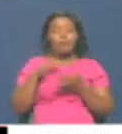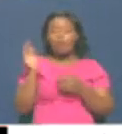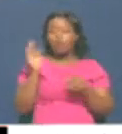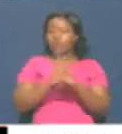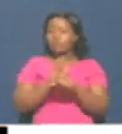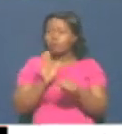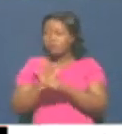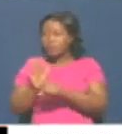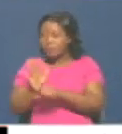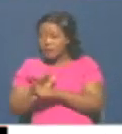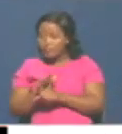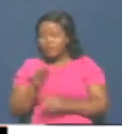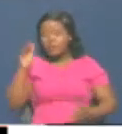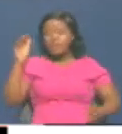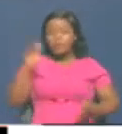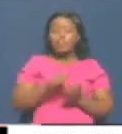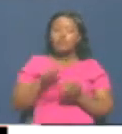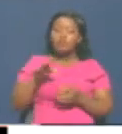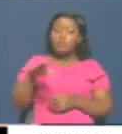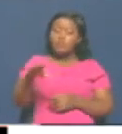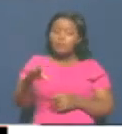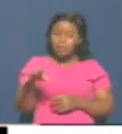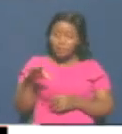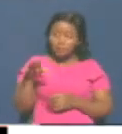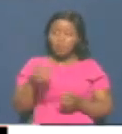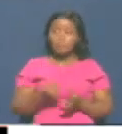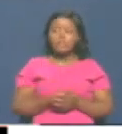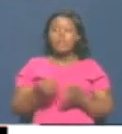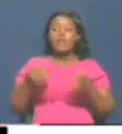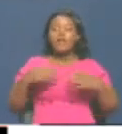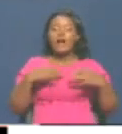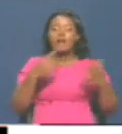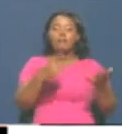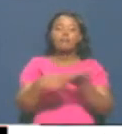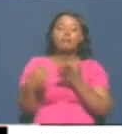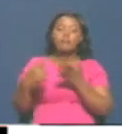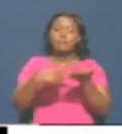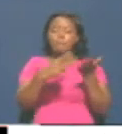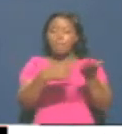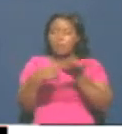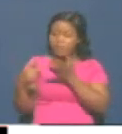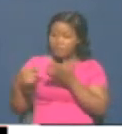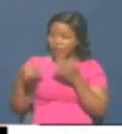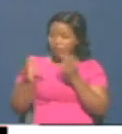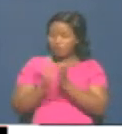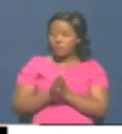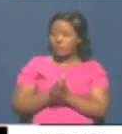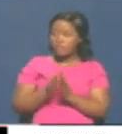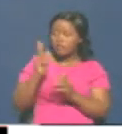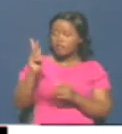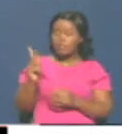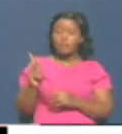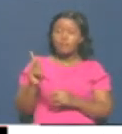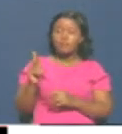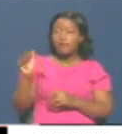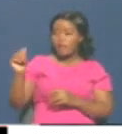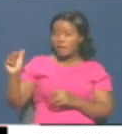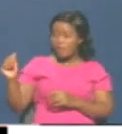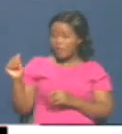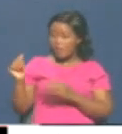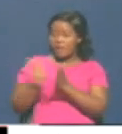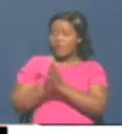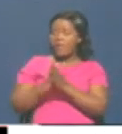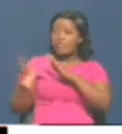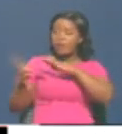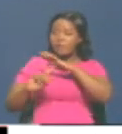and reduce transport costs. Now, I've had discussion with the Kenya Airport Authority, plus the Ministry of